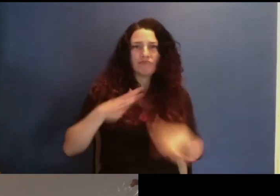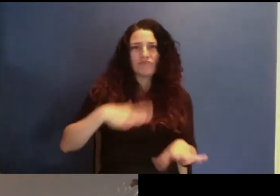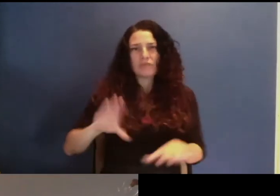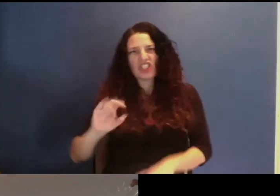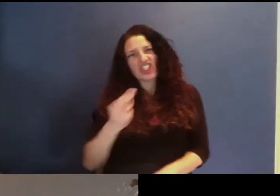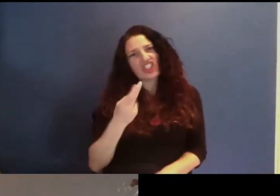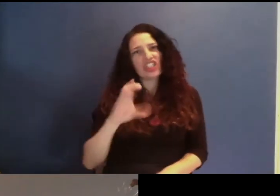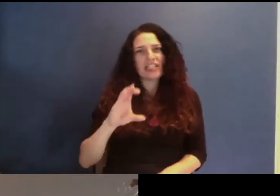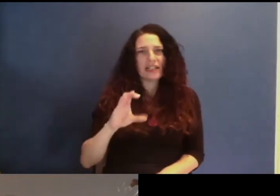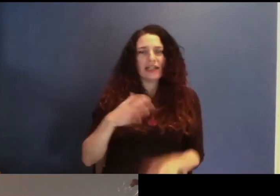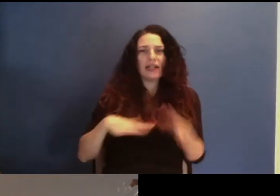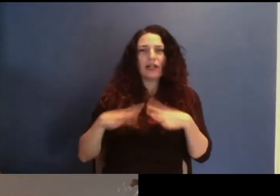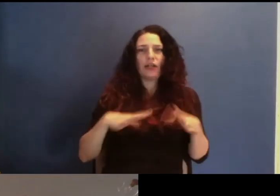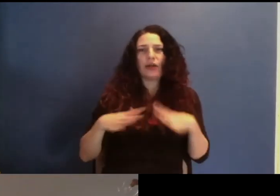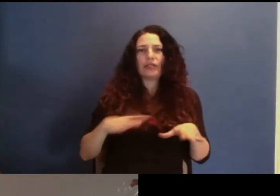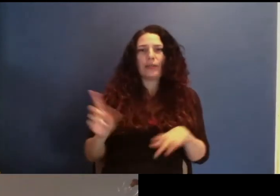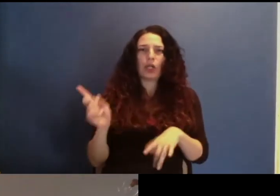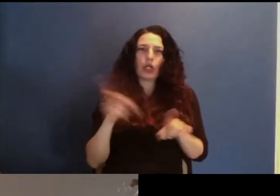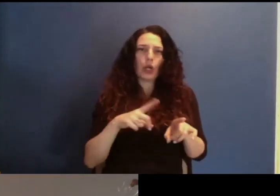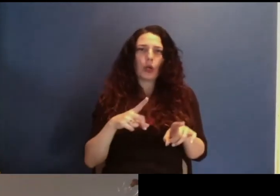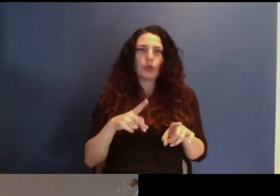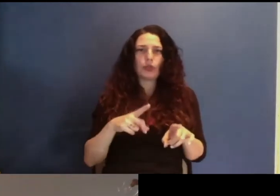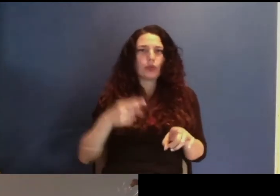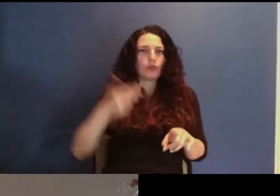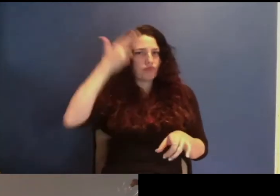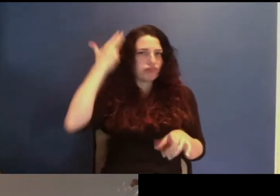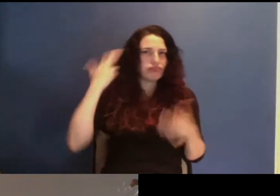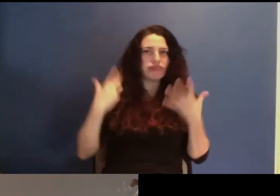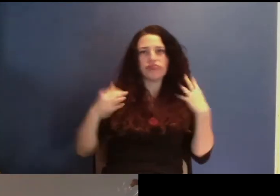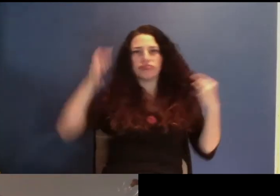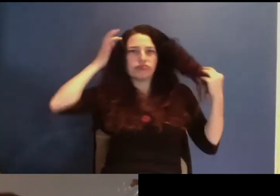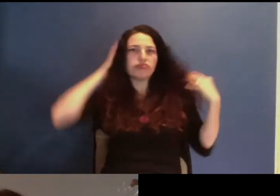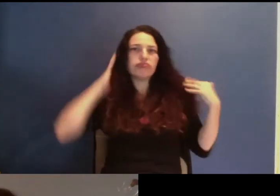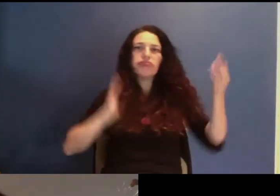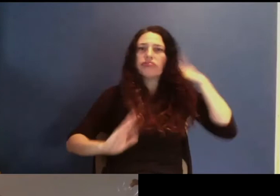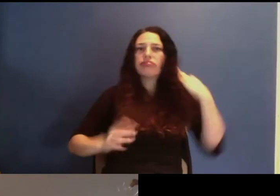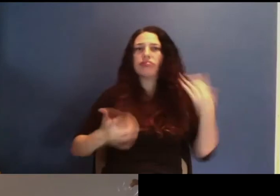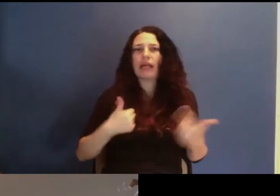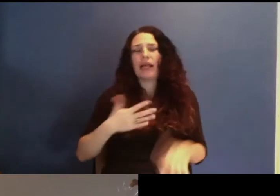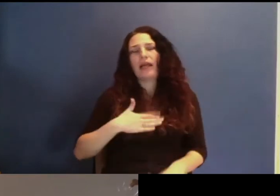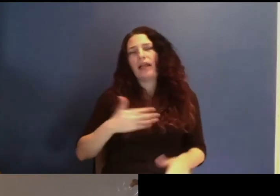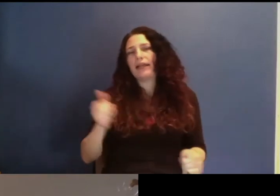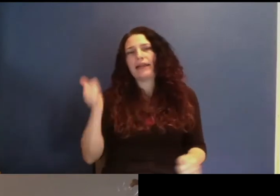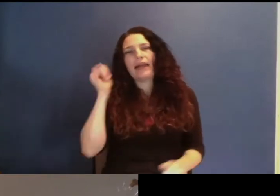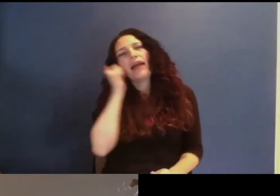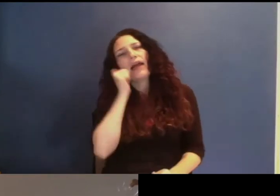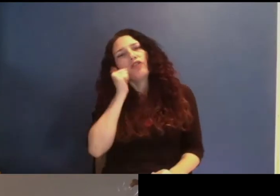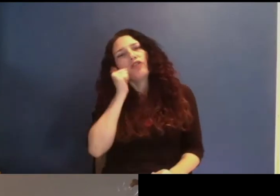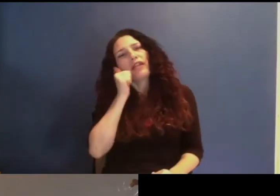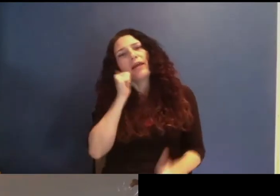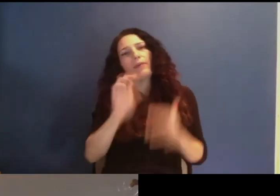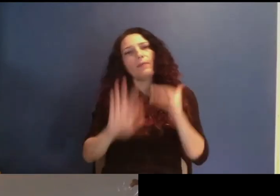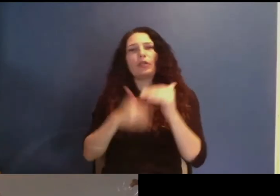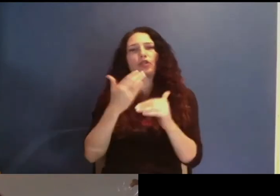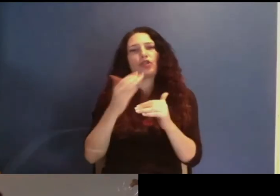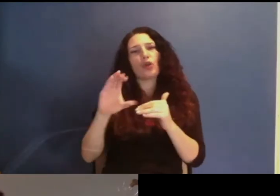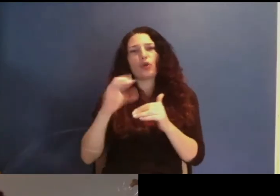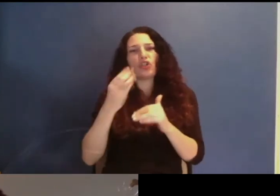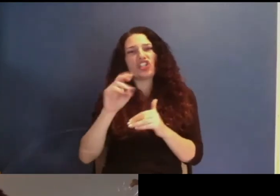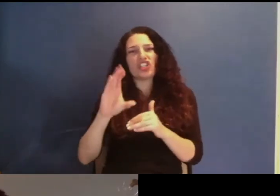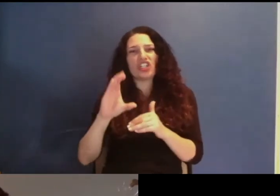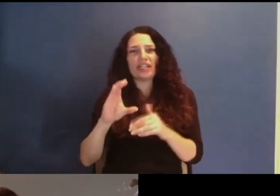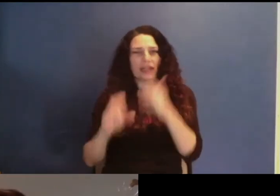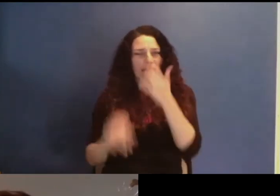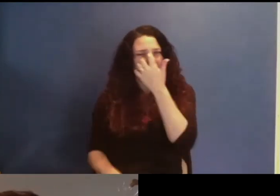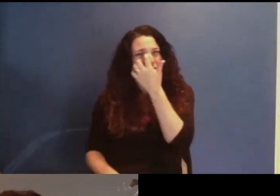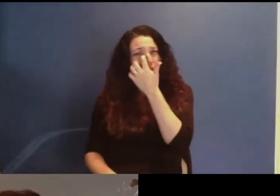go to dry bar every fucking day. Like, I'm going to be so chic that you can't reject me. I'm going to fit into your mold as much as I can. So don't worry about it. Like, I'm not